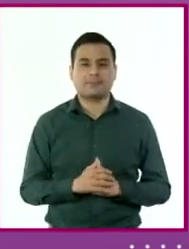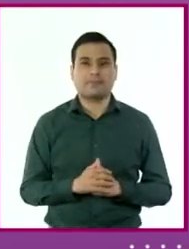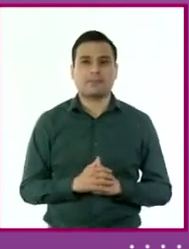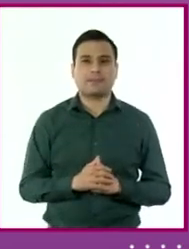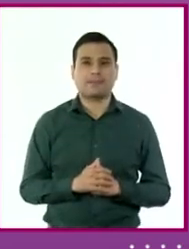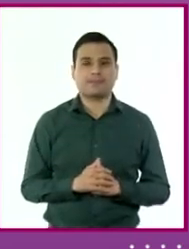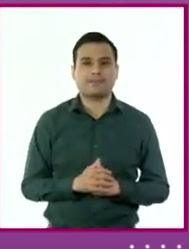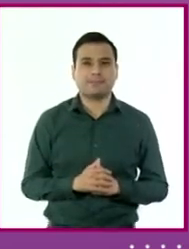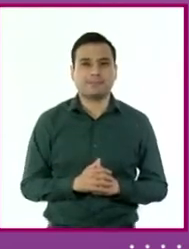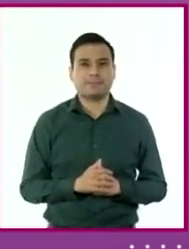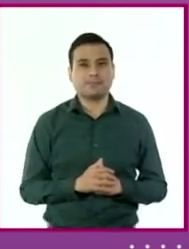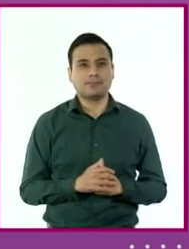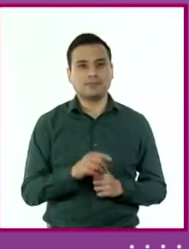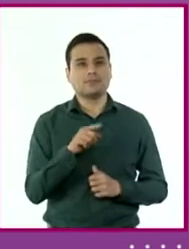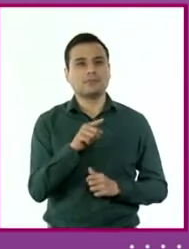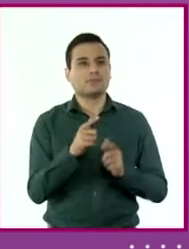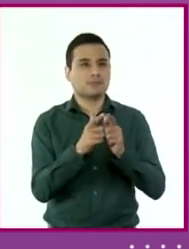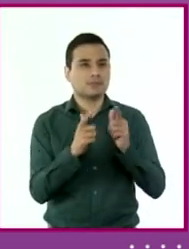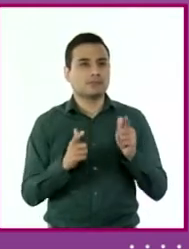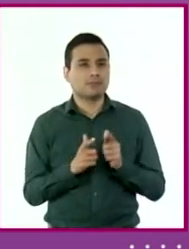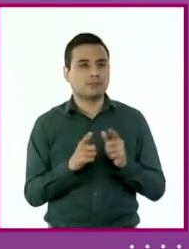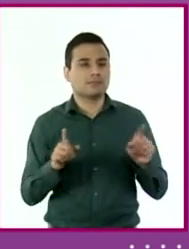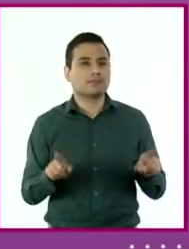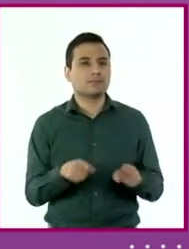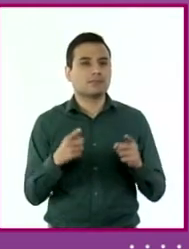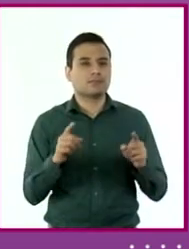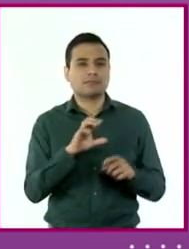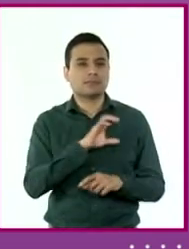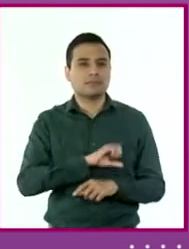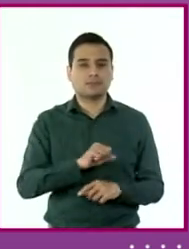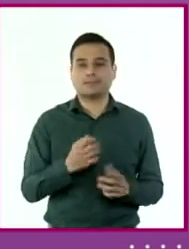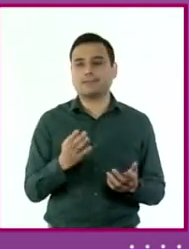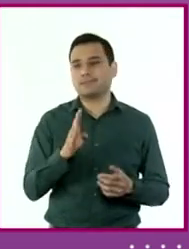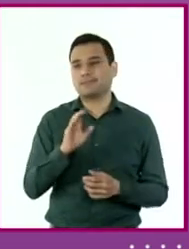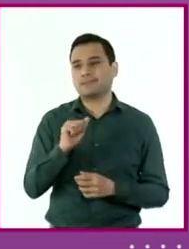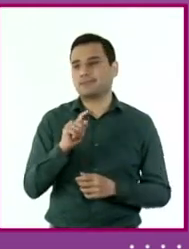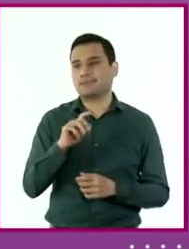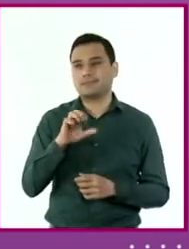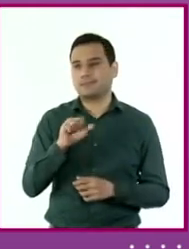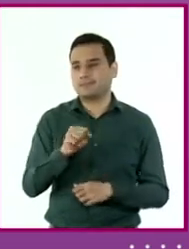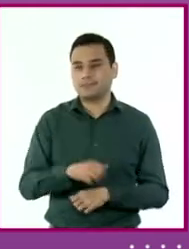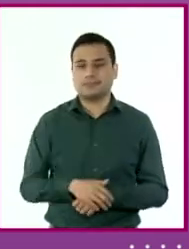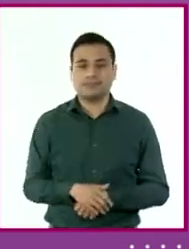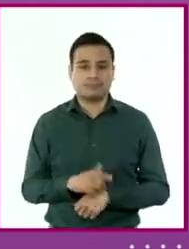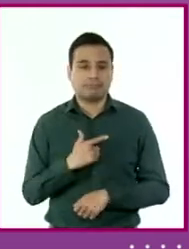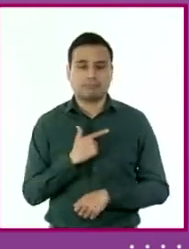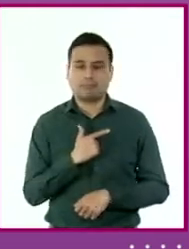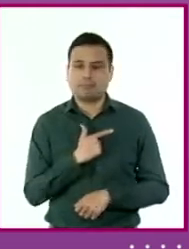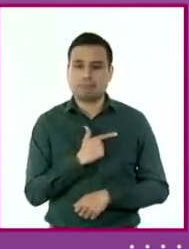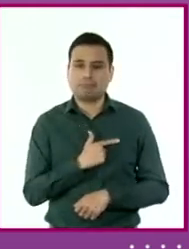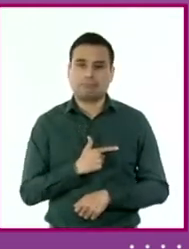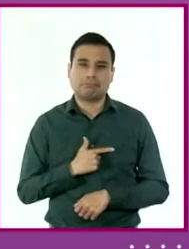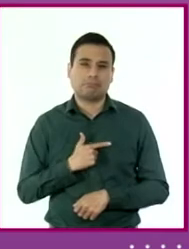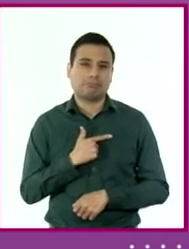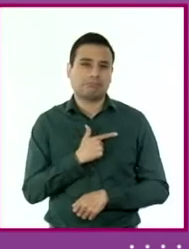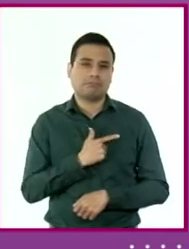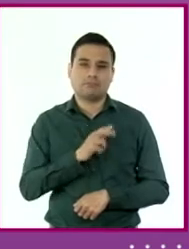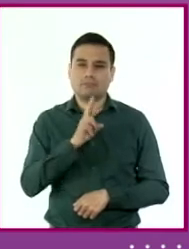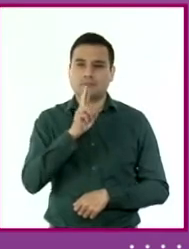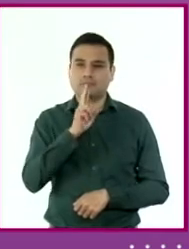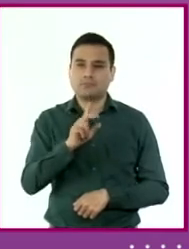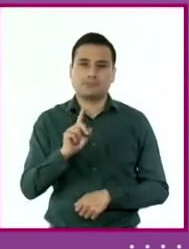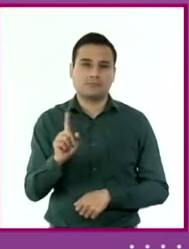And your favorite band? The Beatles, of course. They are a legend. He's